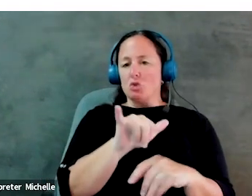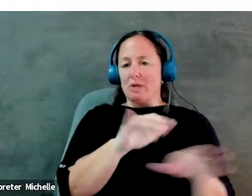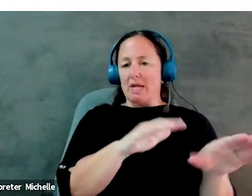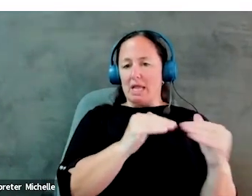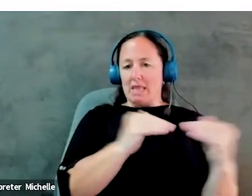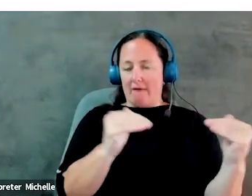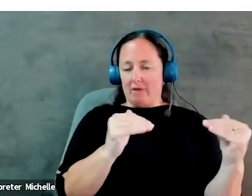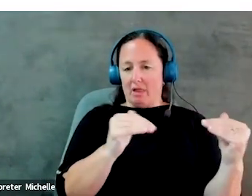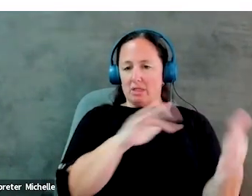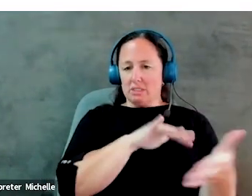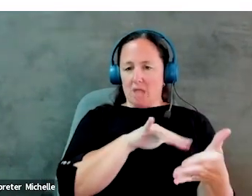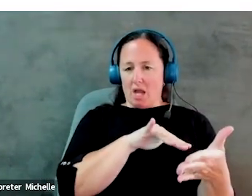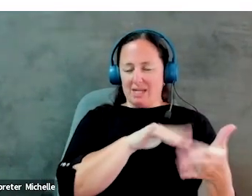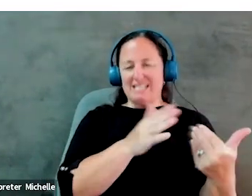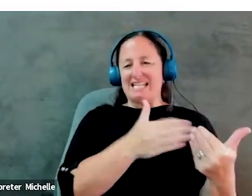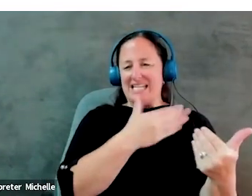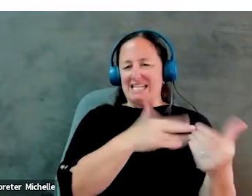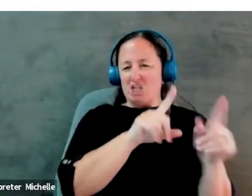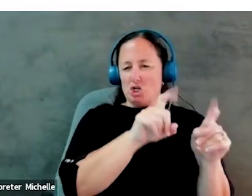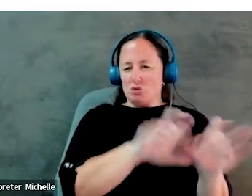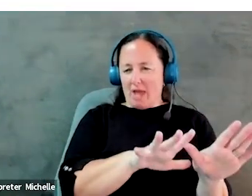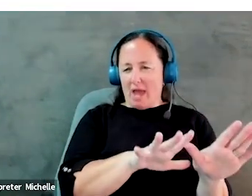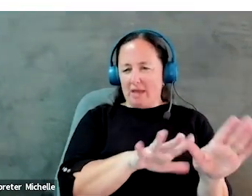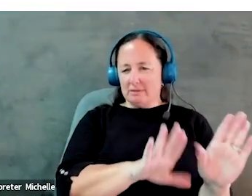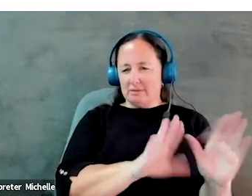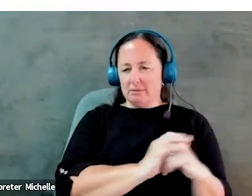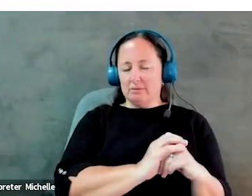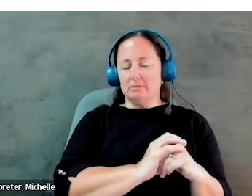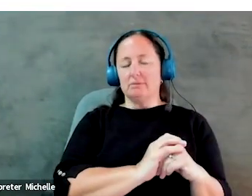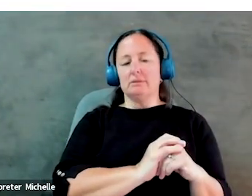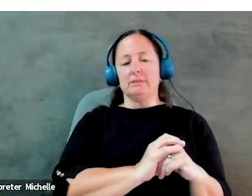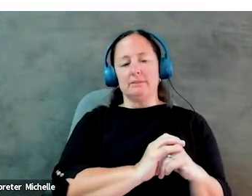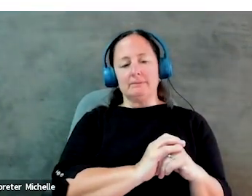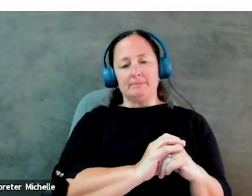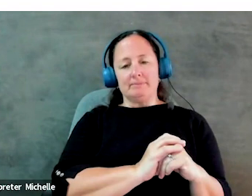level, which is easier to be able to test some things.